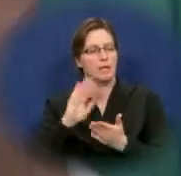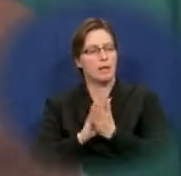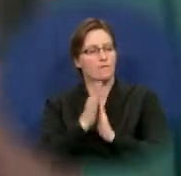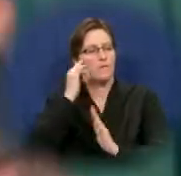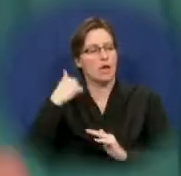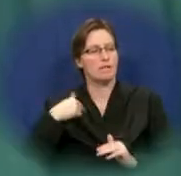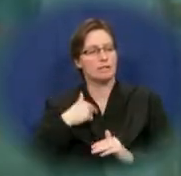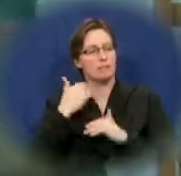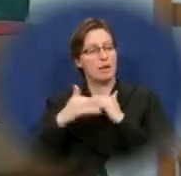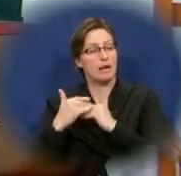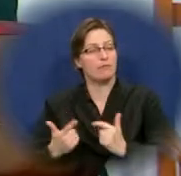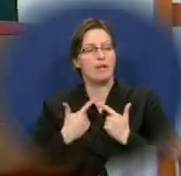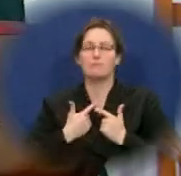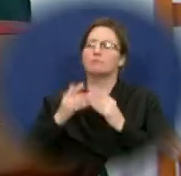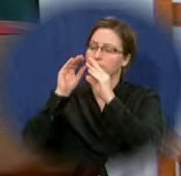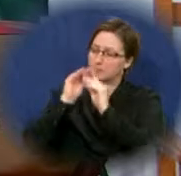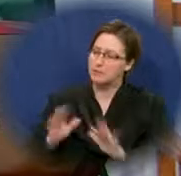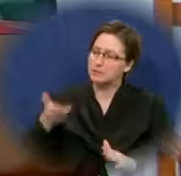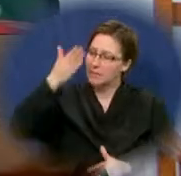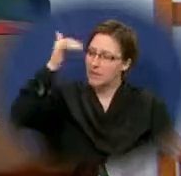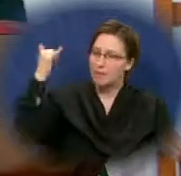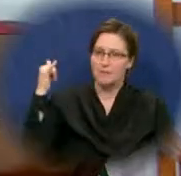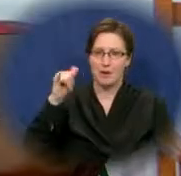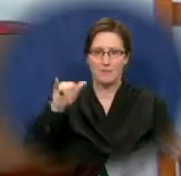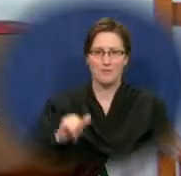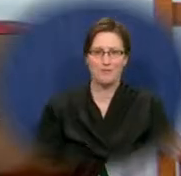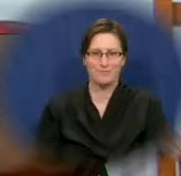bread of life. Blessed be God forever.